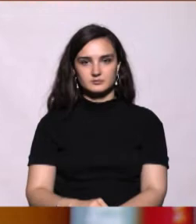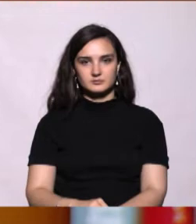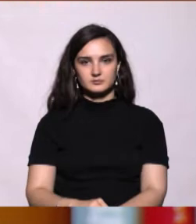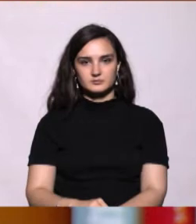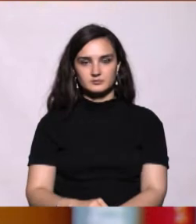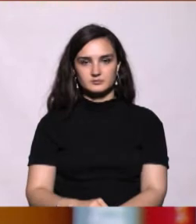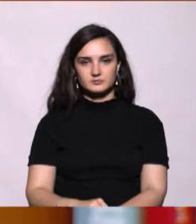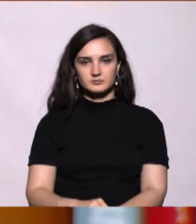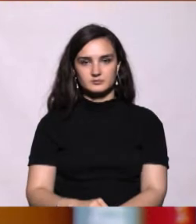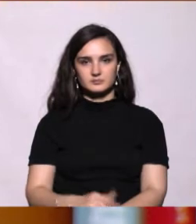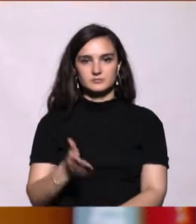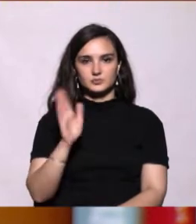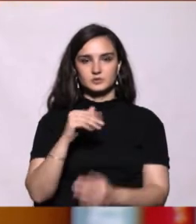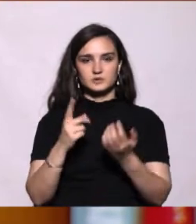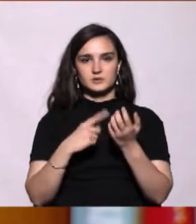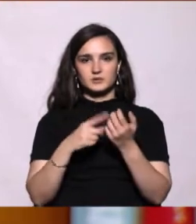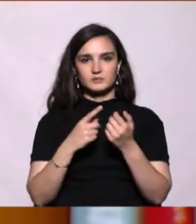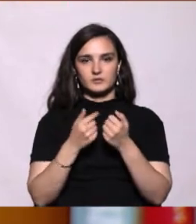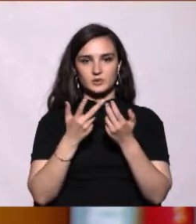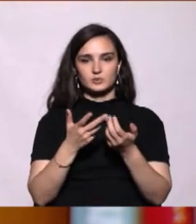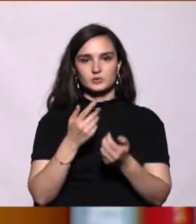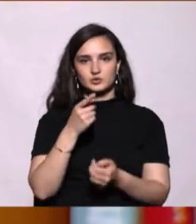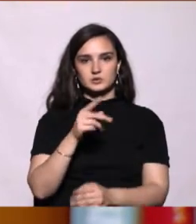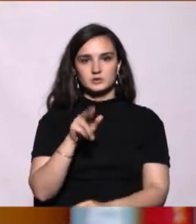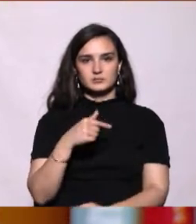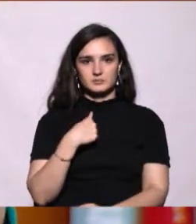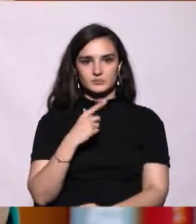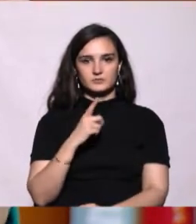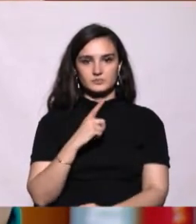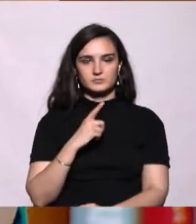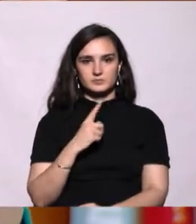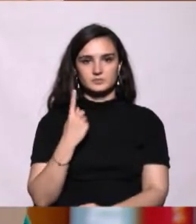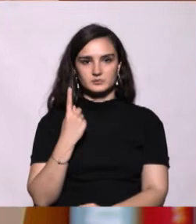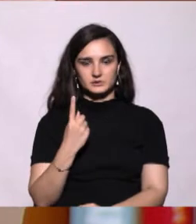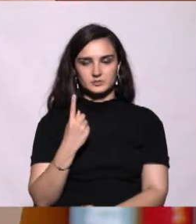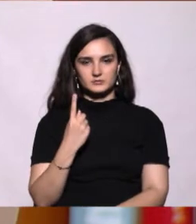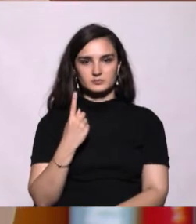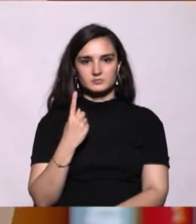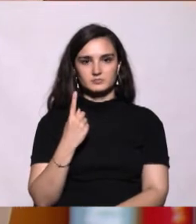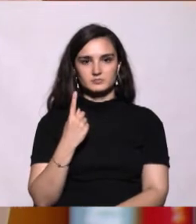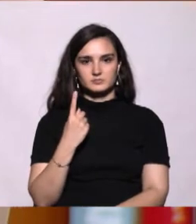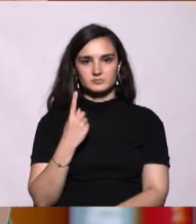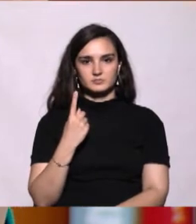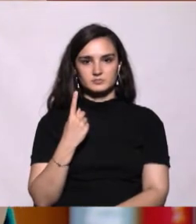now let's count together. You and me. One.